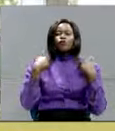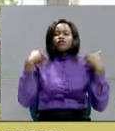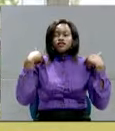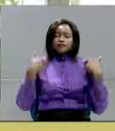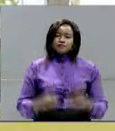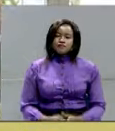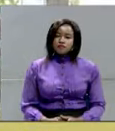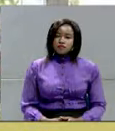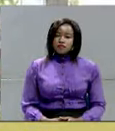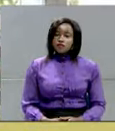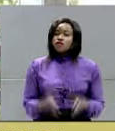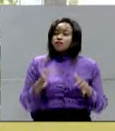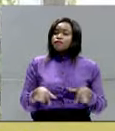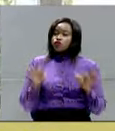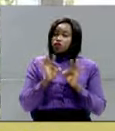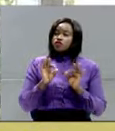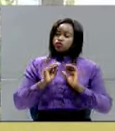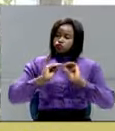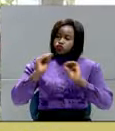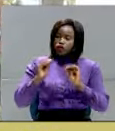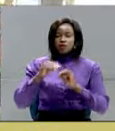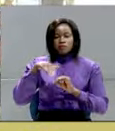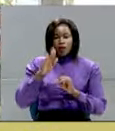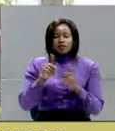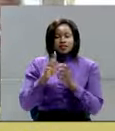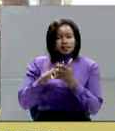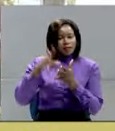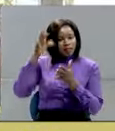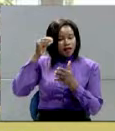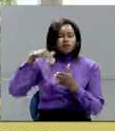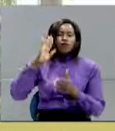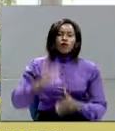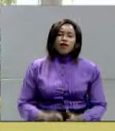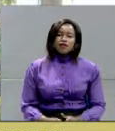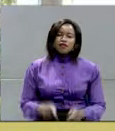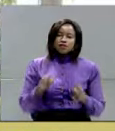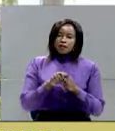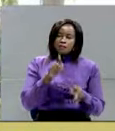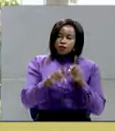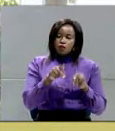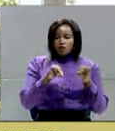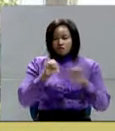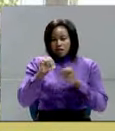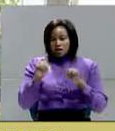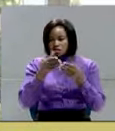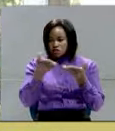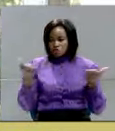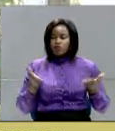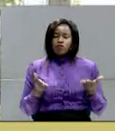should train more and learn more, and the people who are managing you